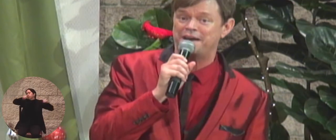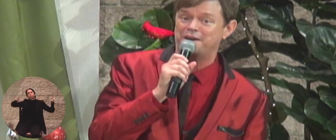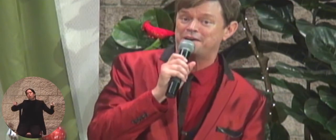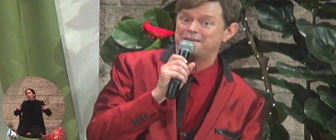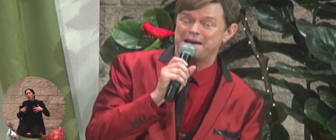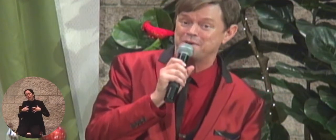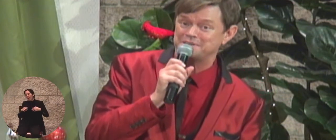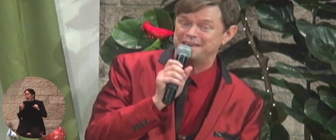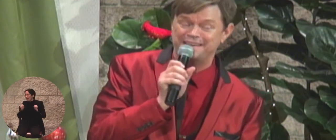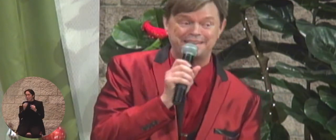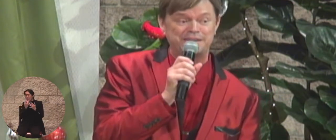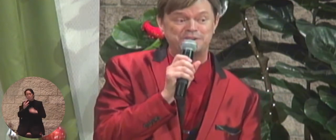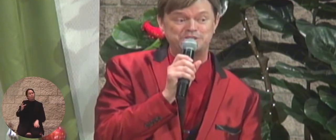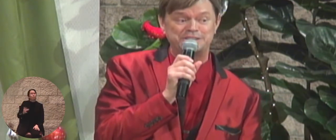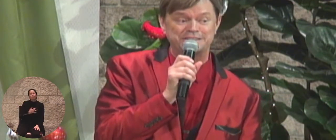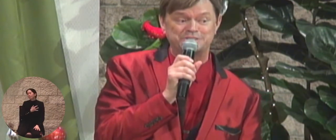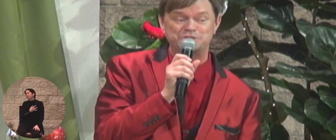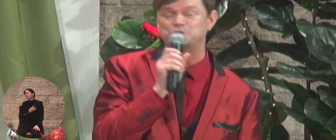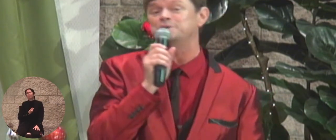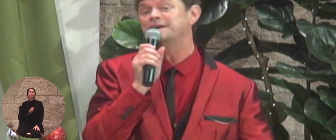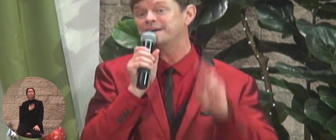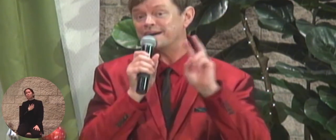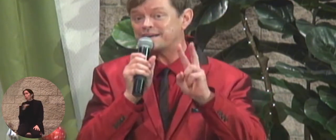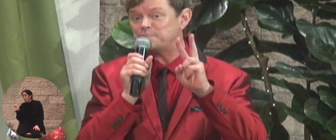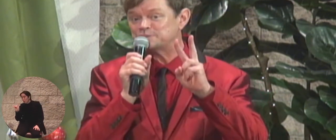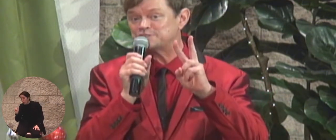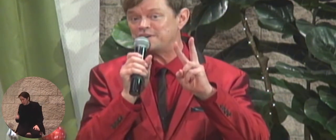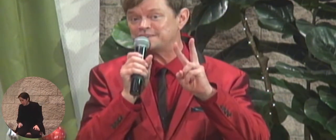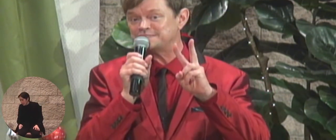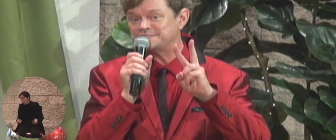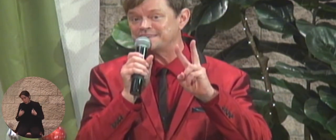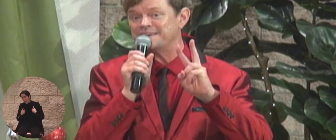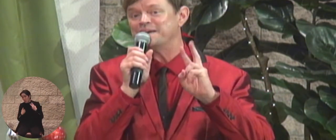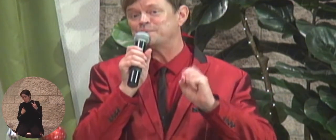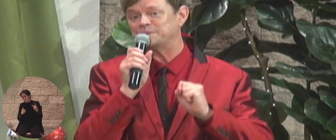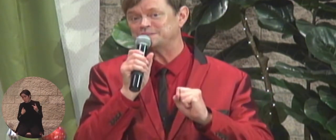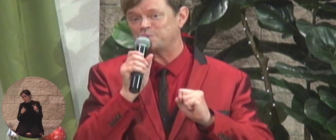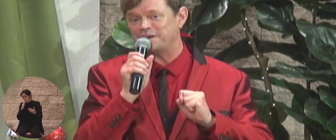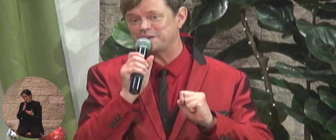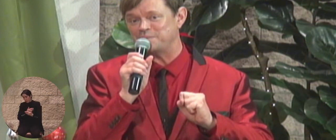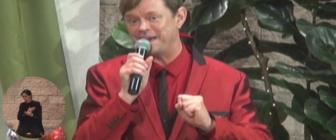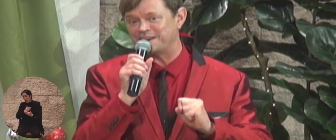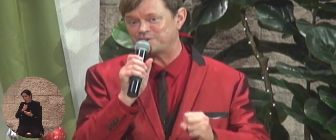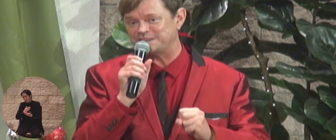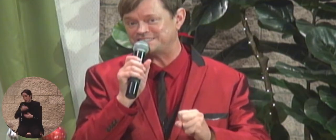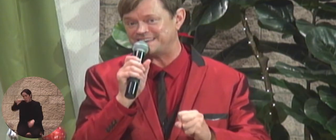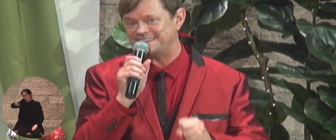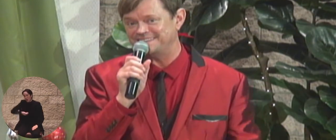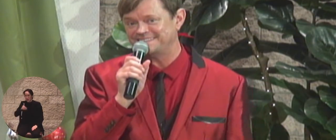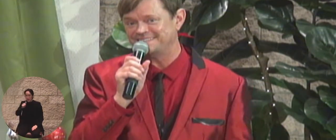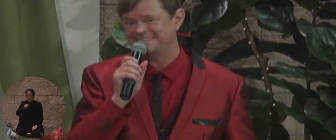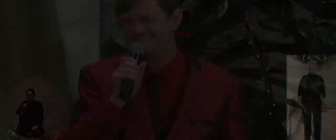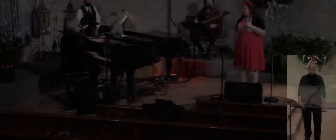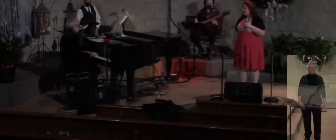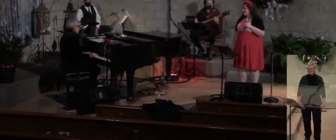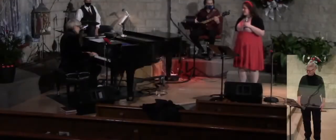your heart out. And here she is to do a couple songs. Please welcome Anna Christie.